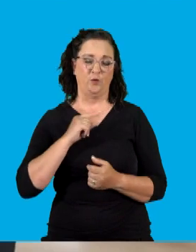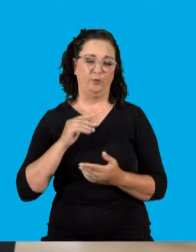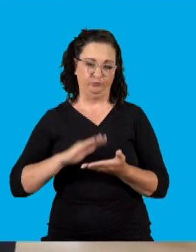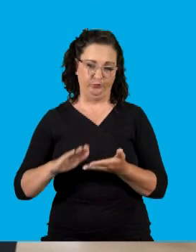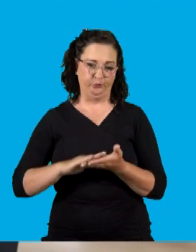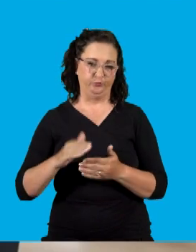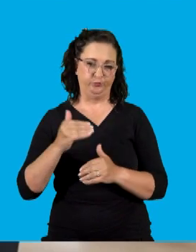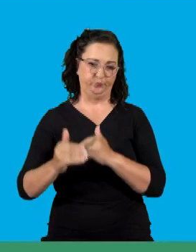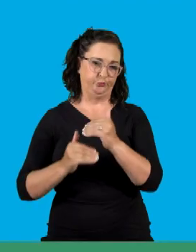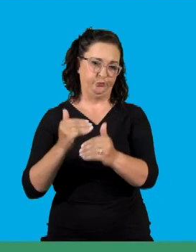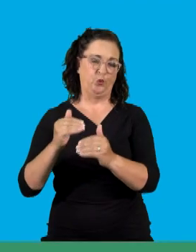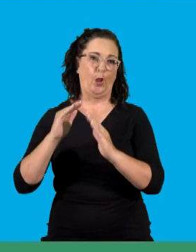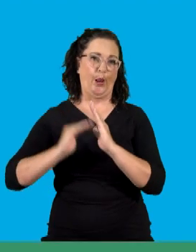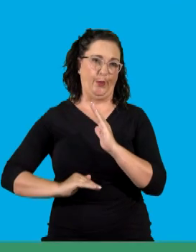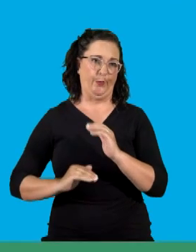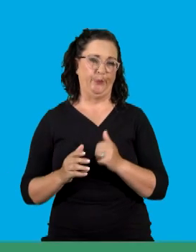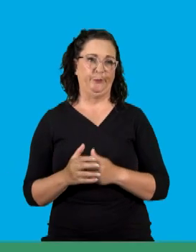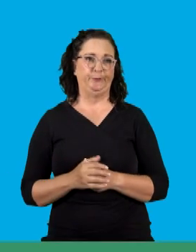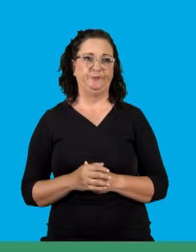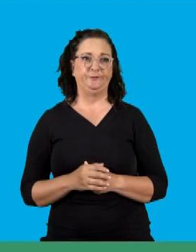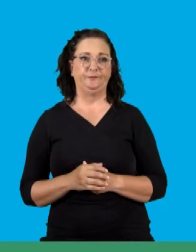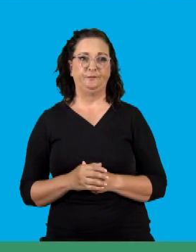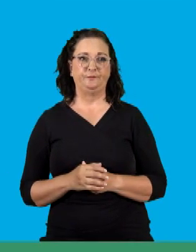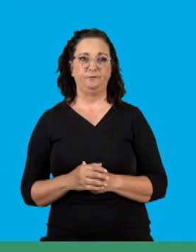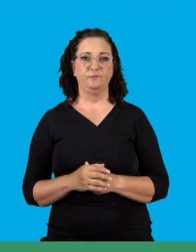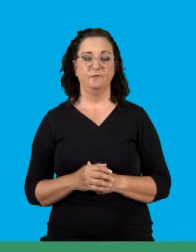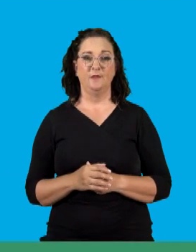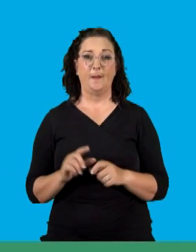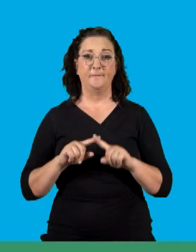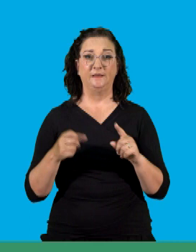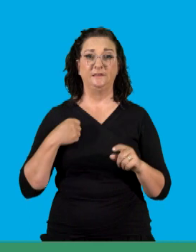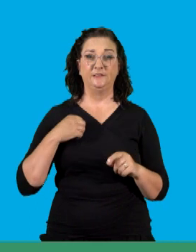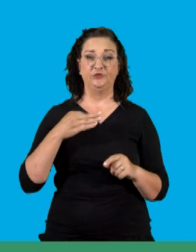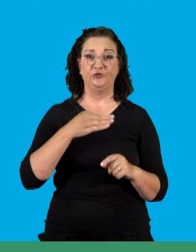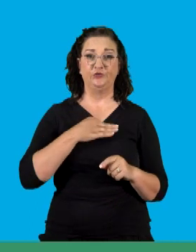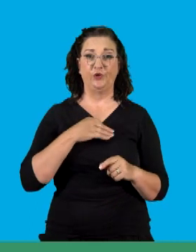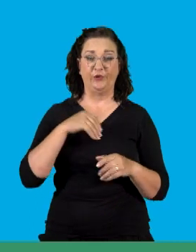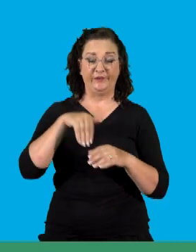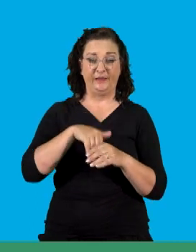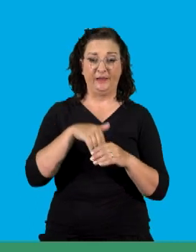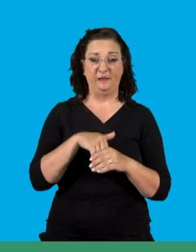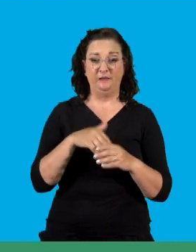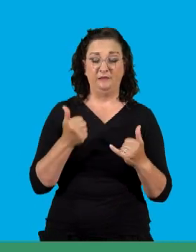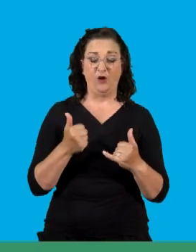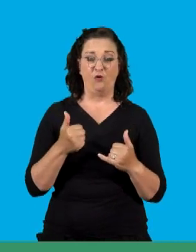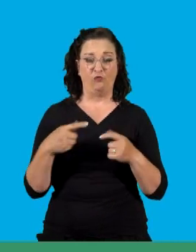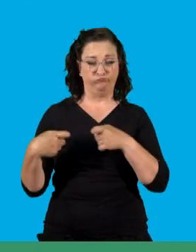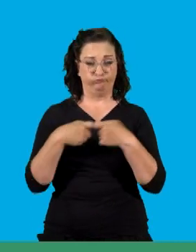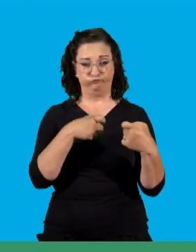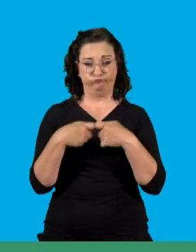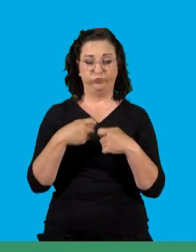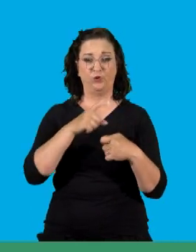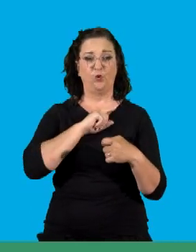low. Conflict can arise among staff if they discover that a worker is